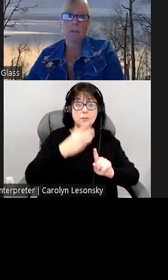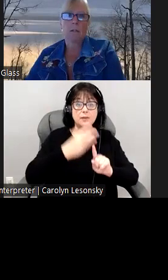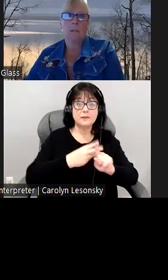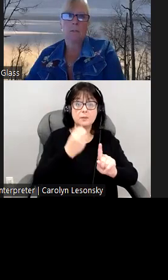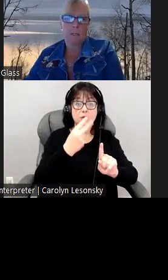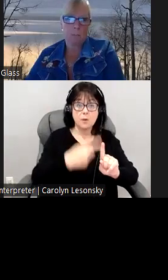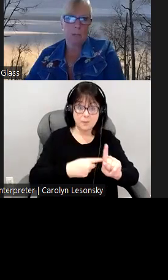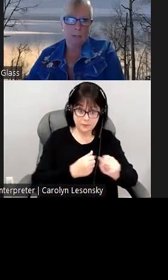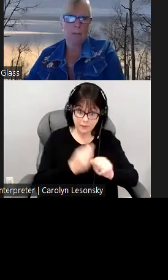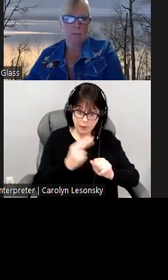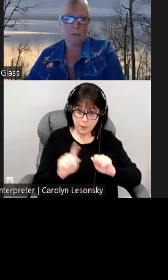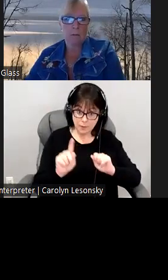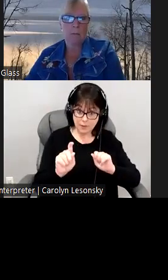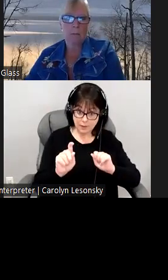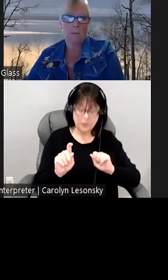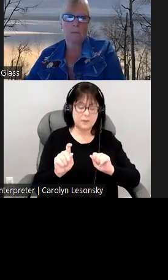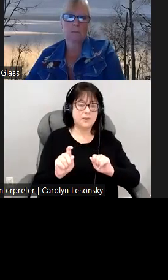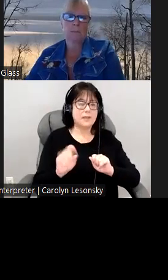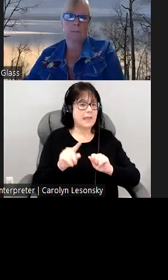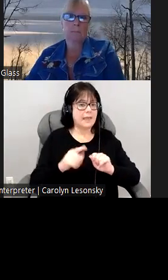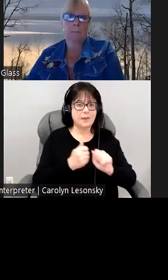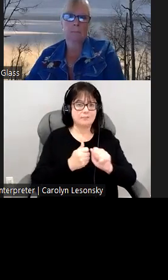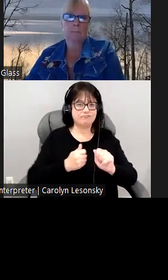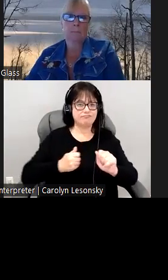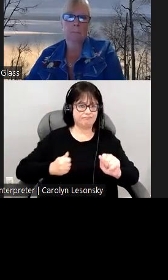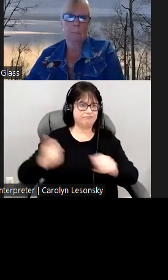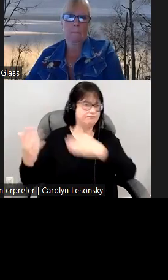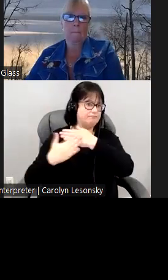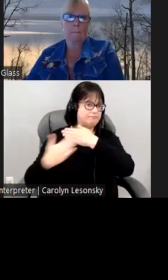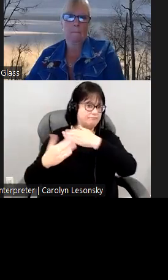letter if you're getting behind in your follow-ups.